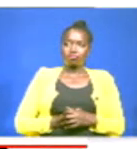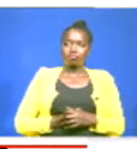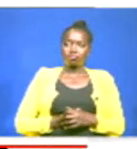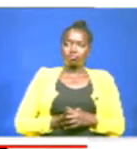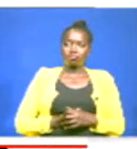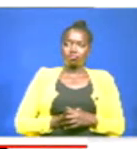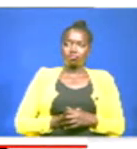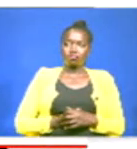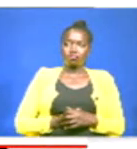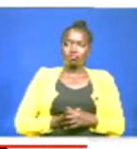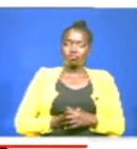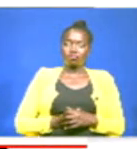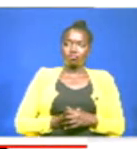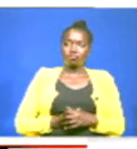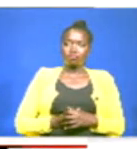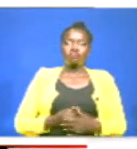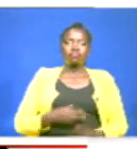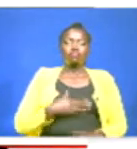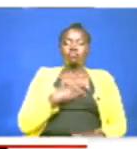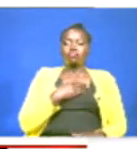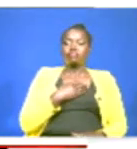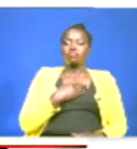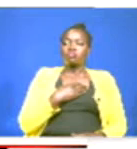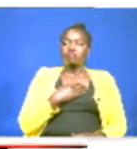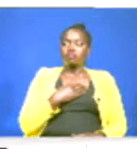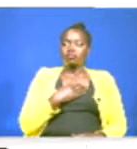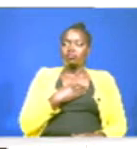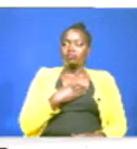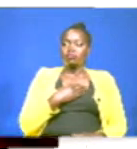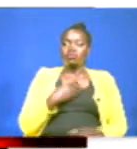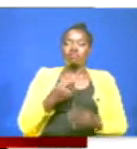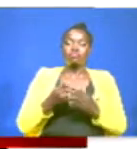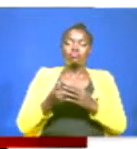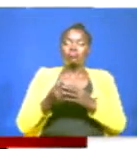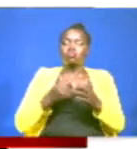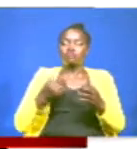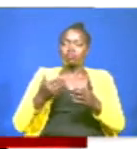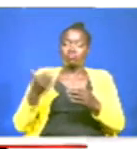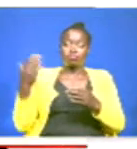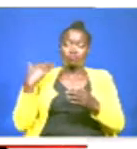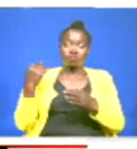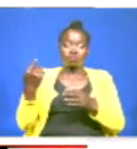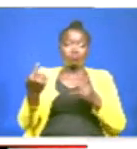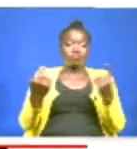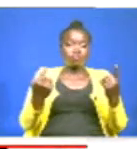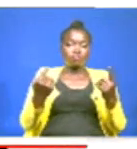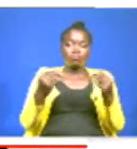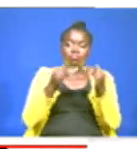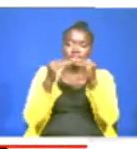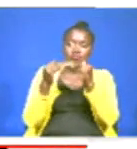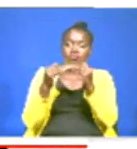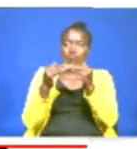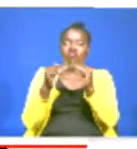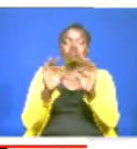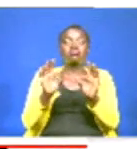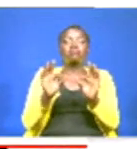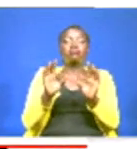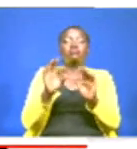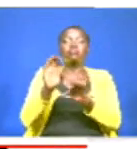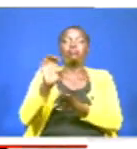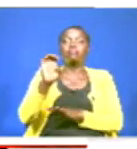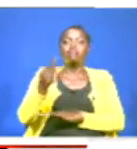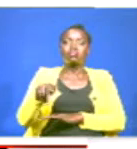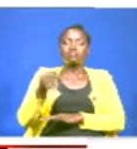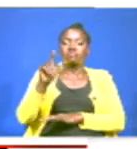And finally, hosts Nottingham Forest came from behind to force a 1-1 draw in an entertaining English Premier League match